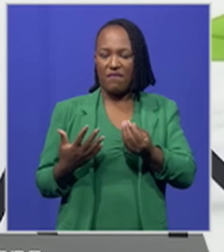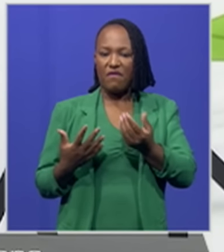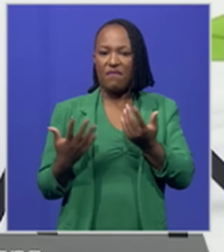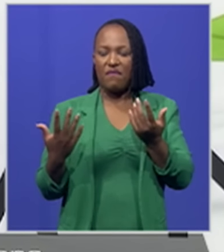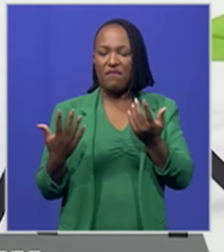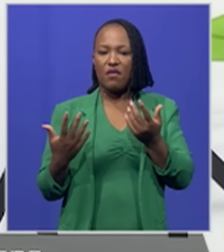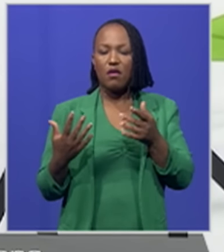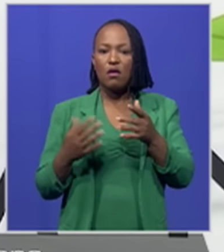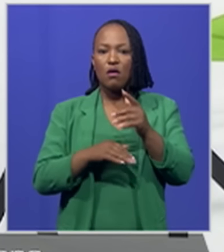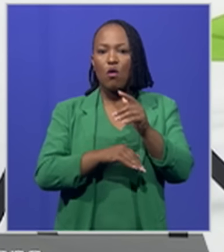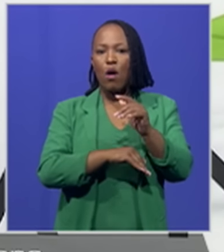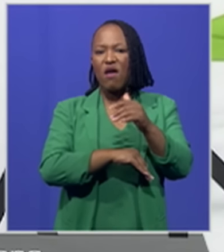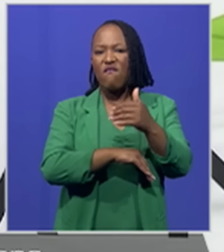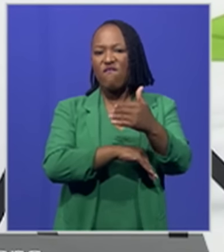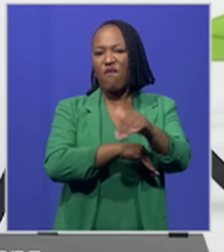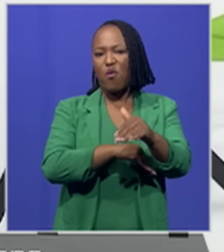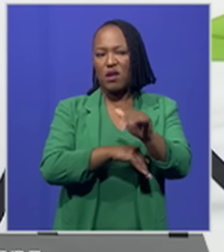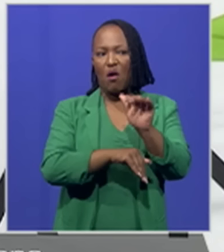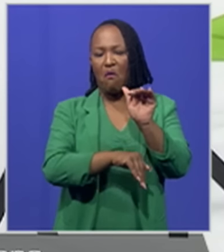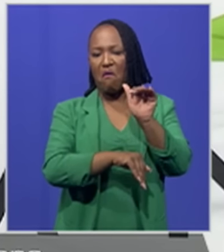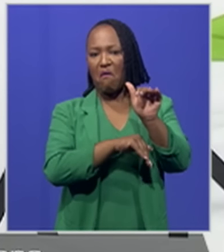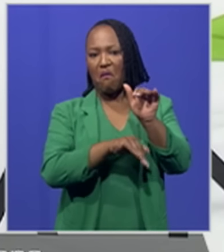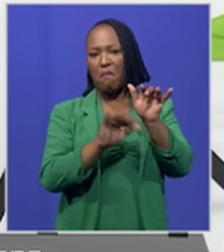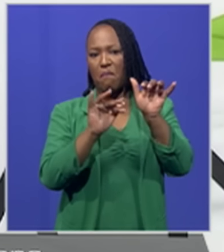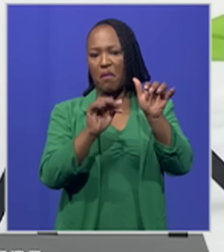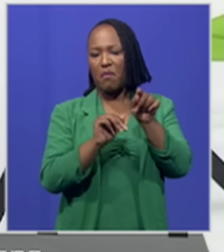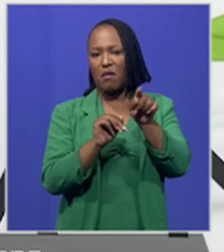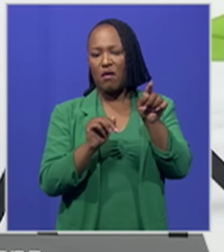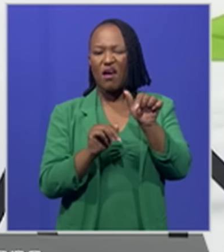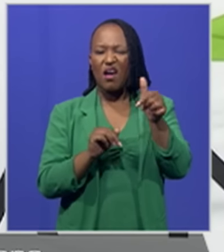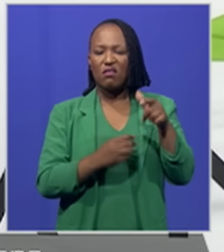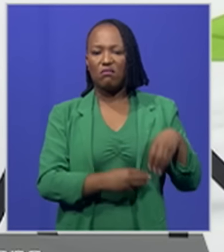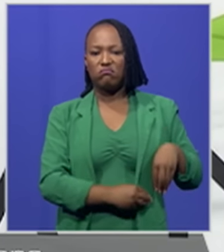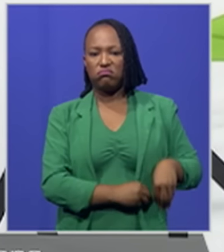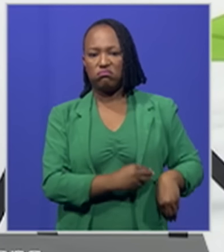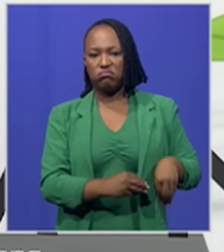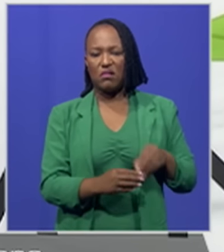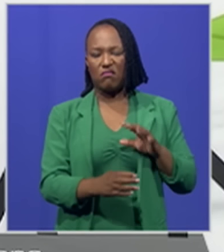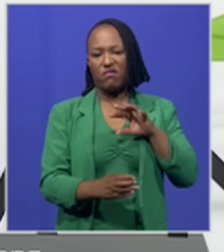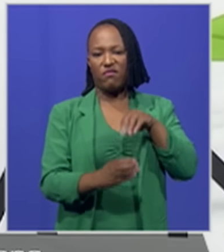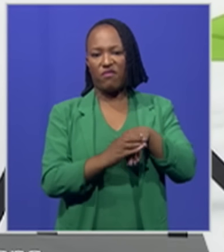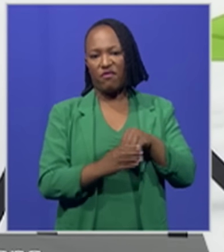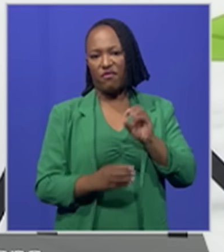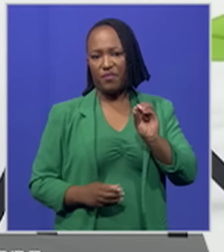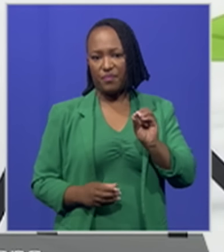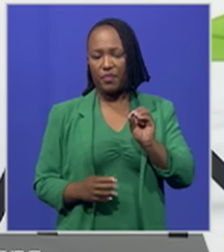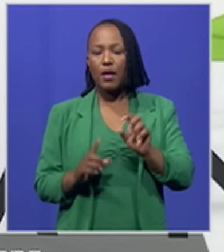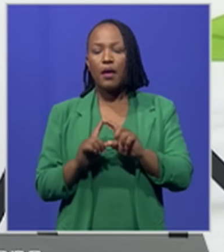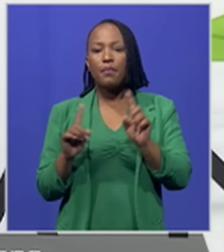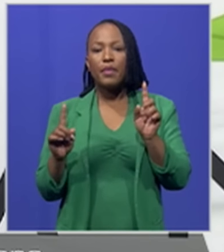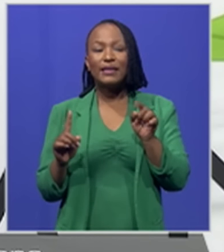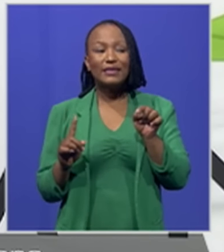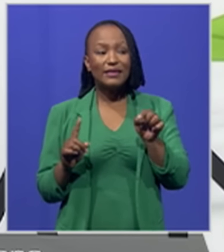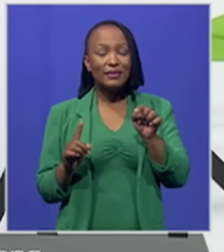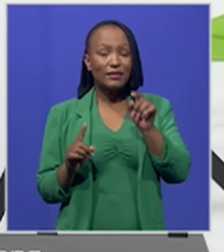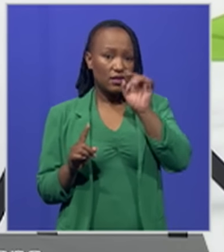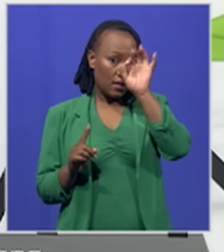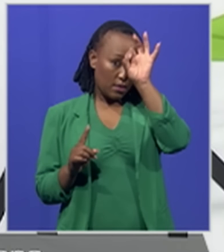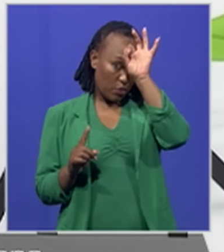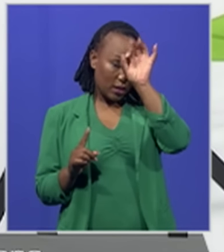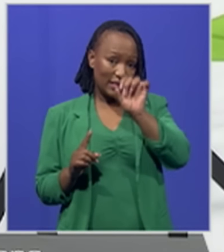it talks to foreign element and some of the corrupt tendencies that goes with it. But now the police, South African